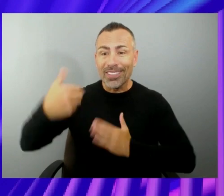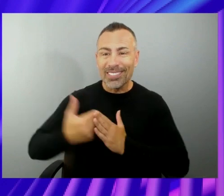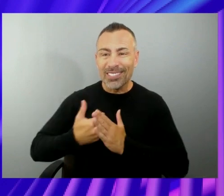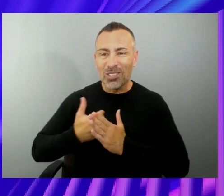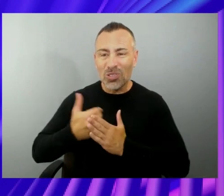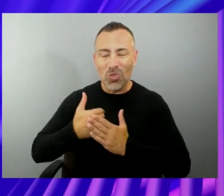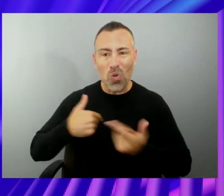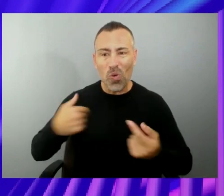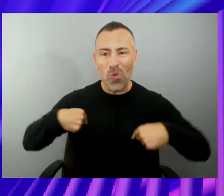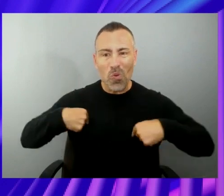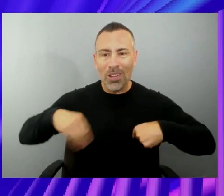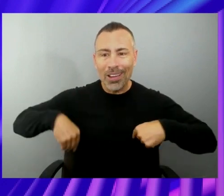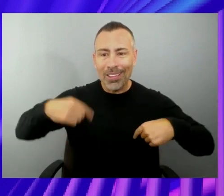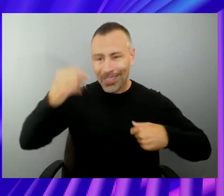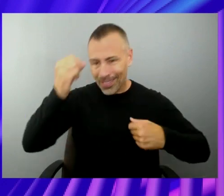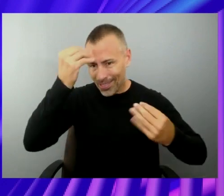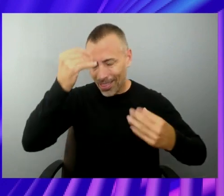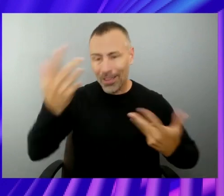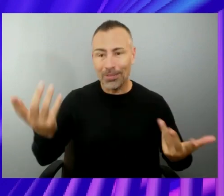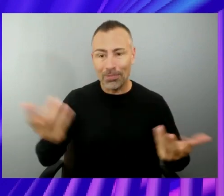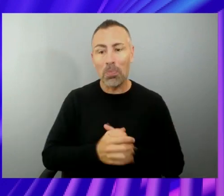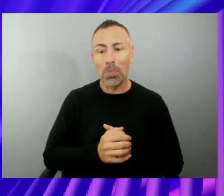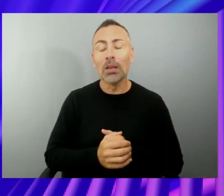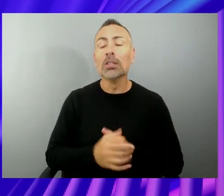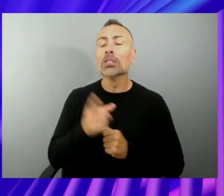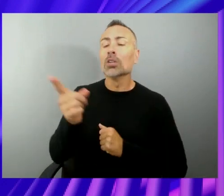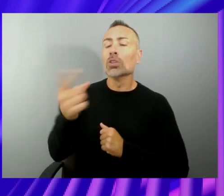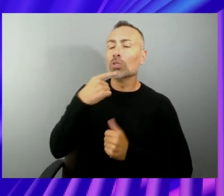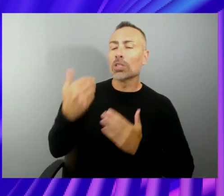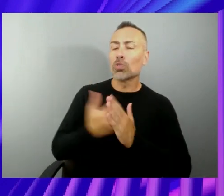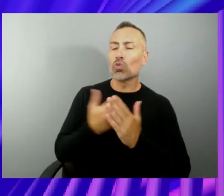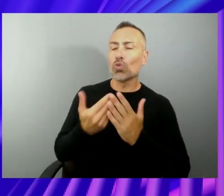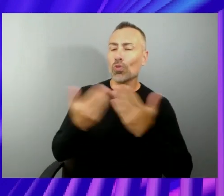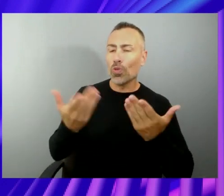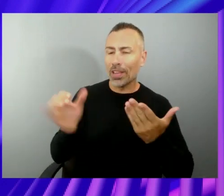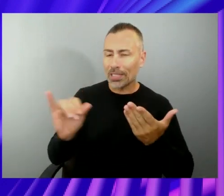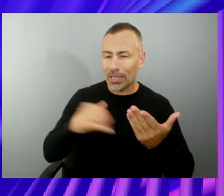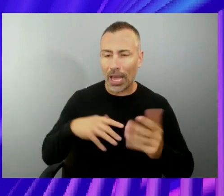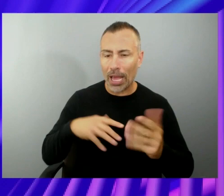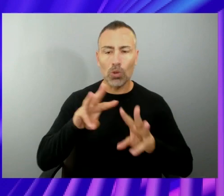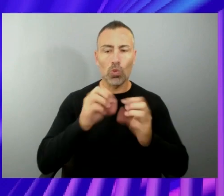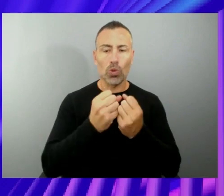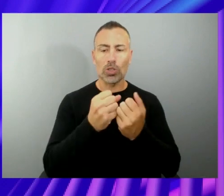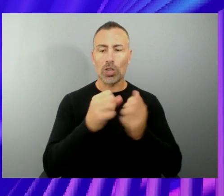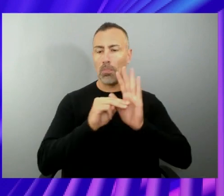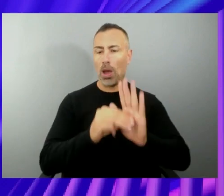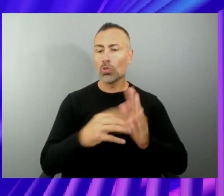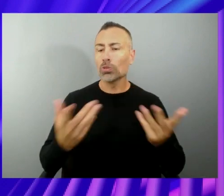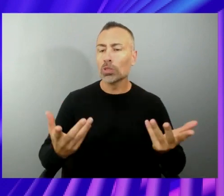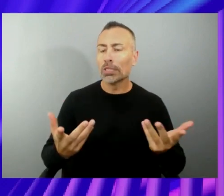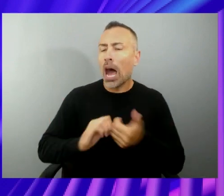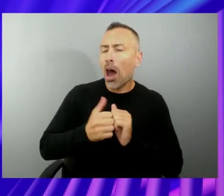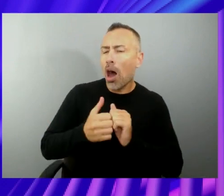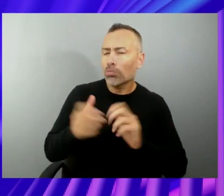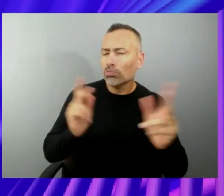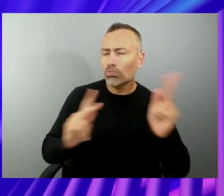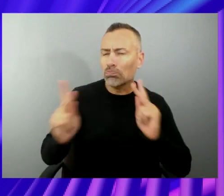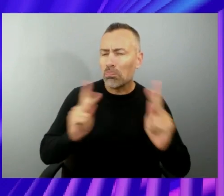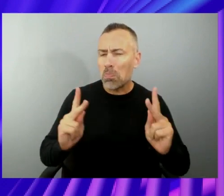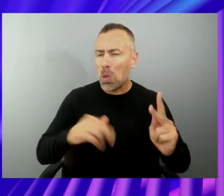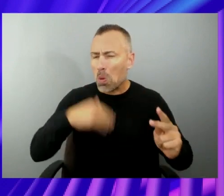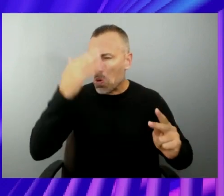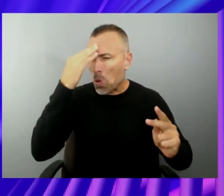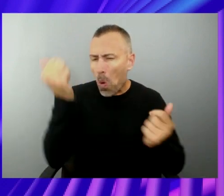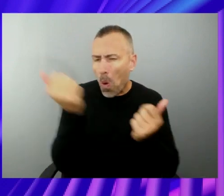things, especially like new workshop modules. How are ways that someone can stay up to speed of what the CERT